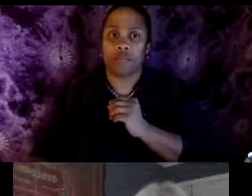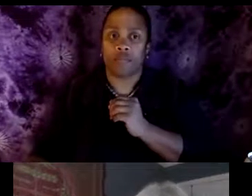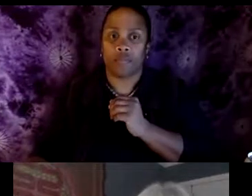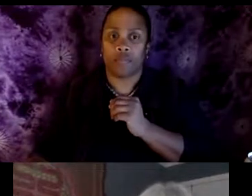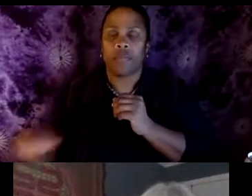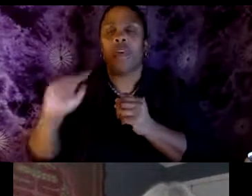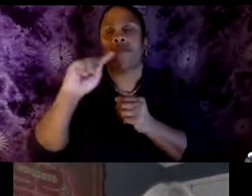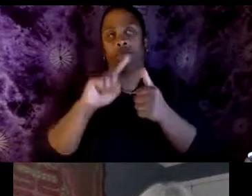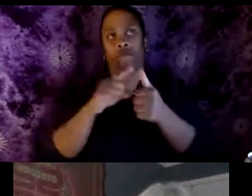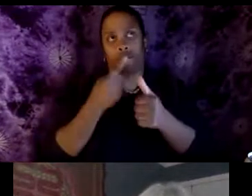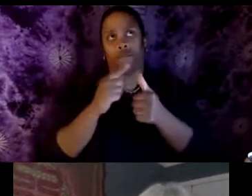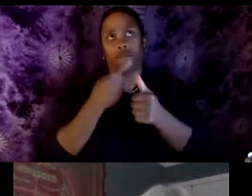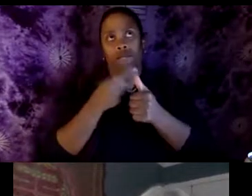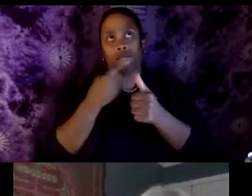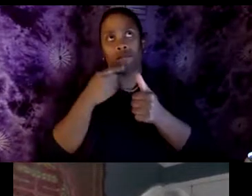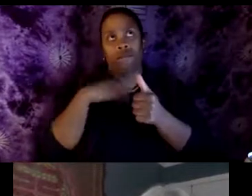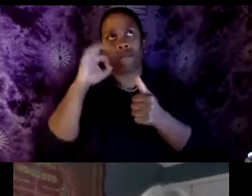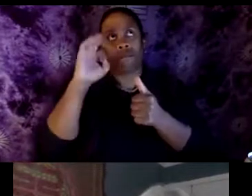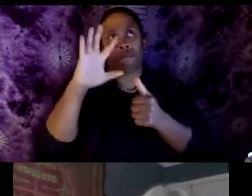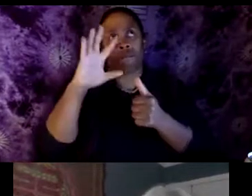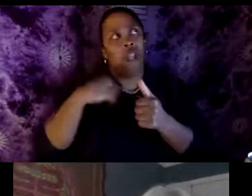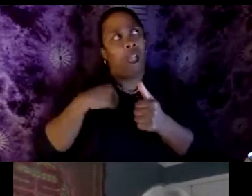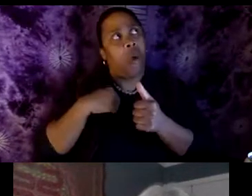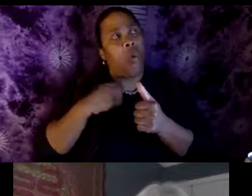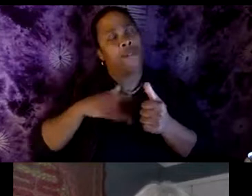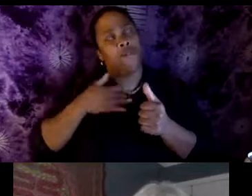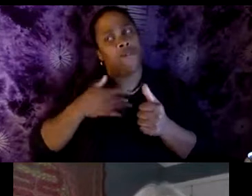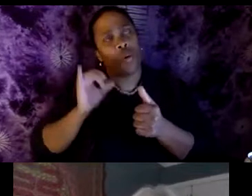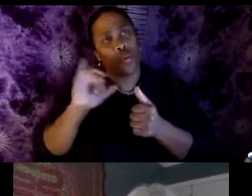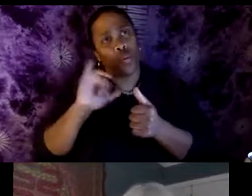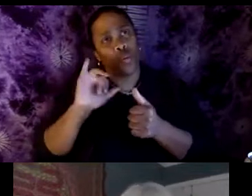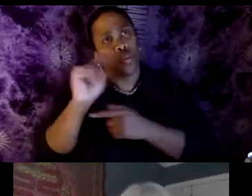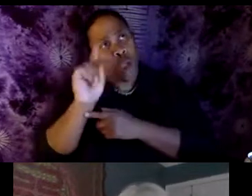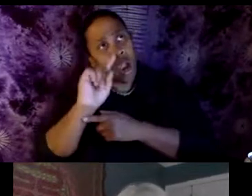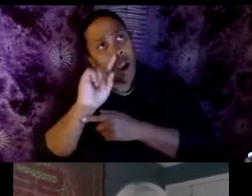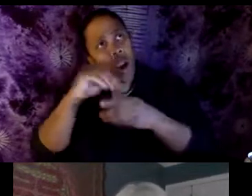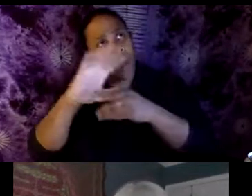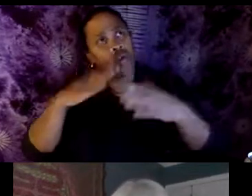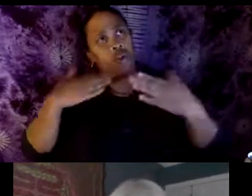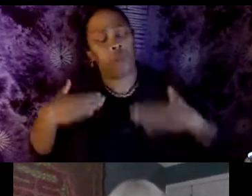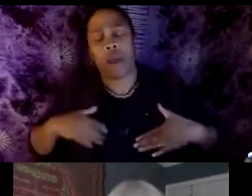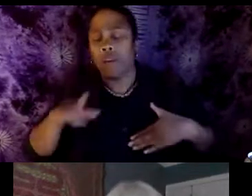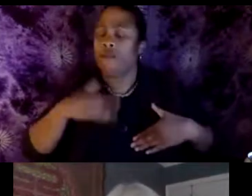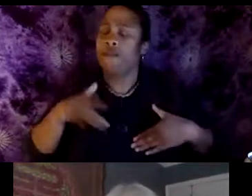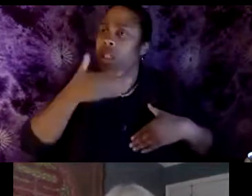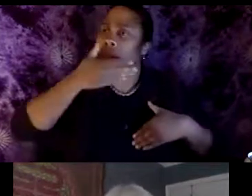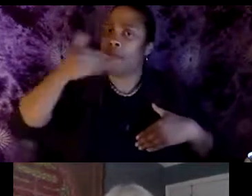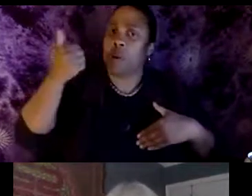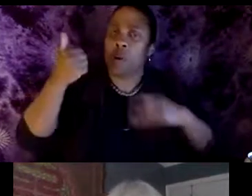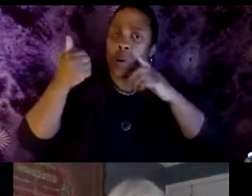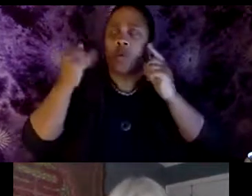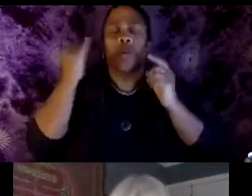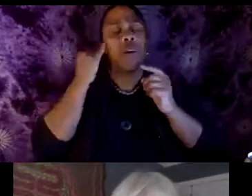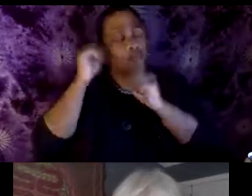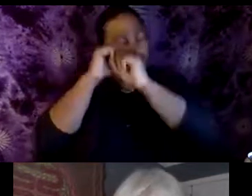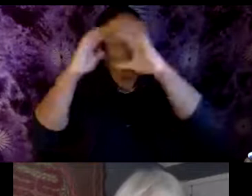first I would feel into where in your body you feel it the most whenever you bring this person to mind, whoever